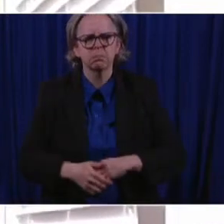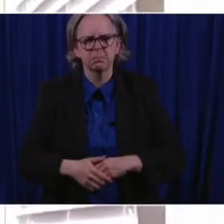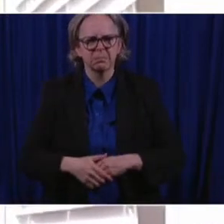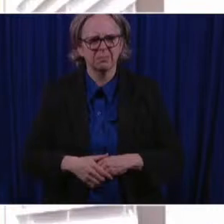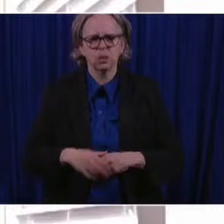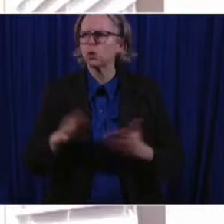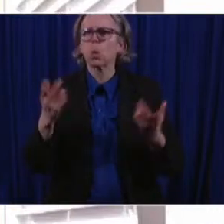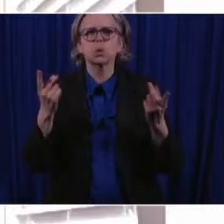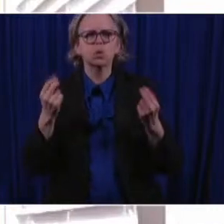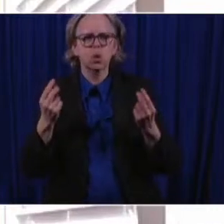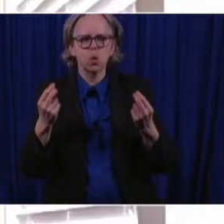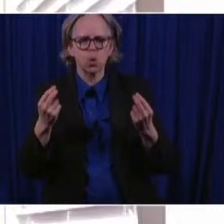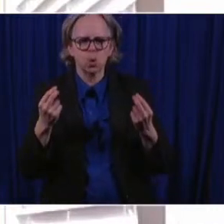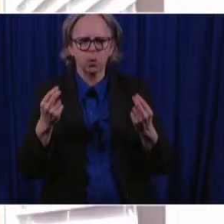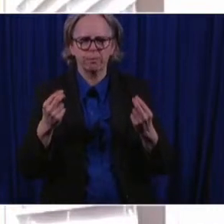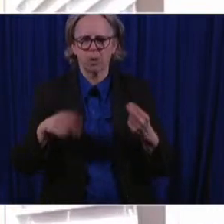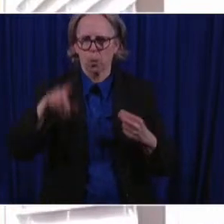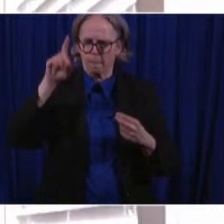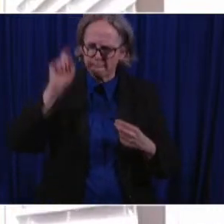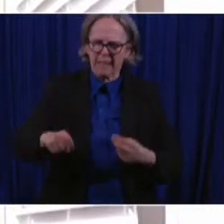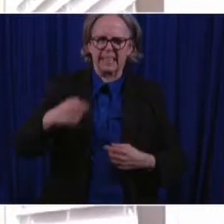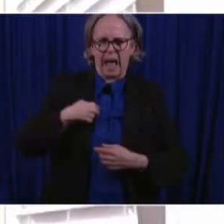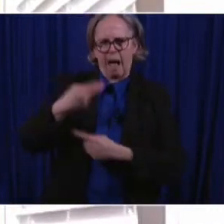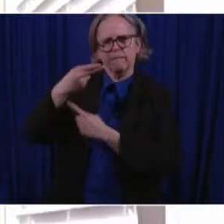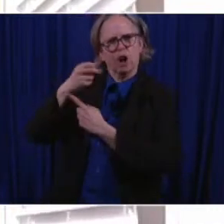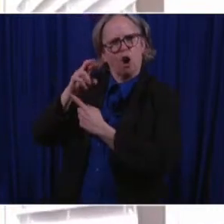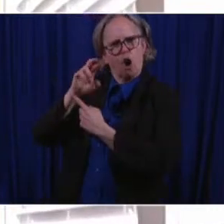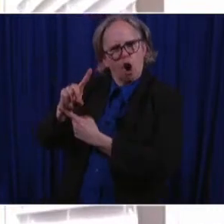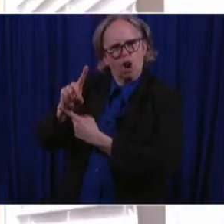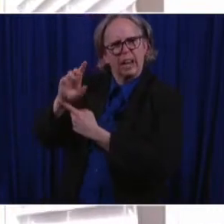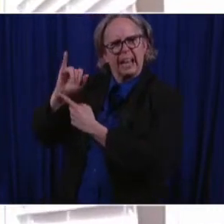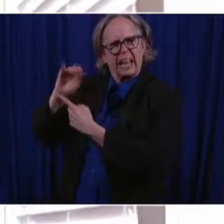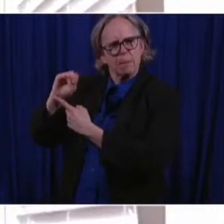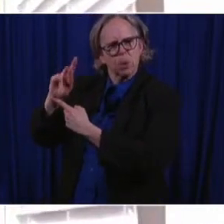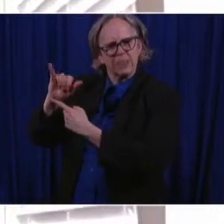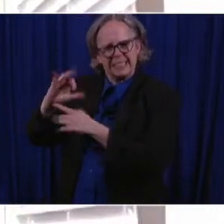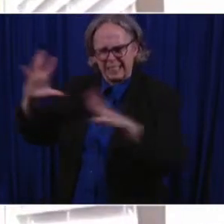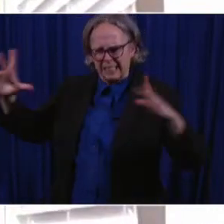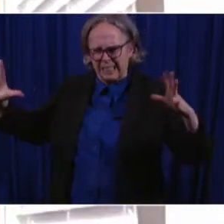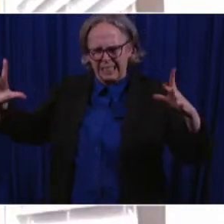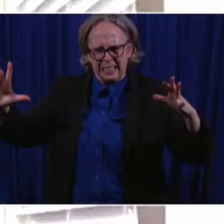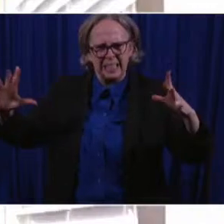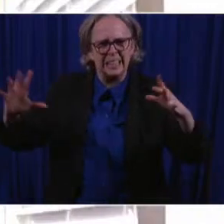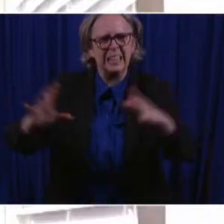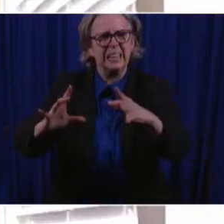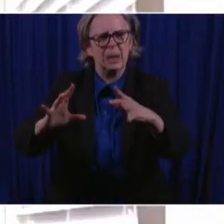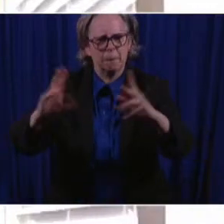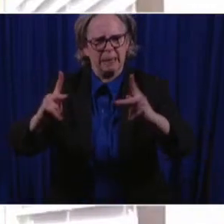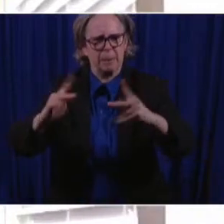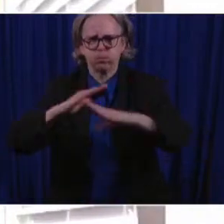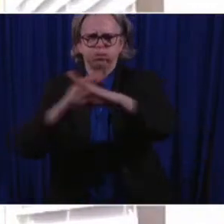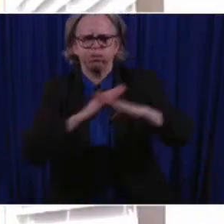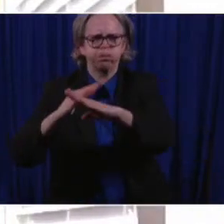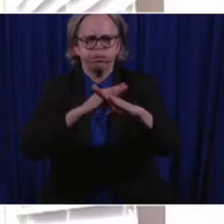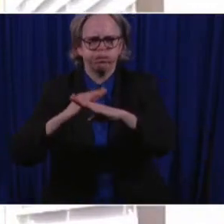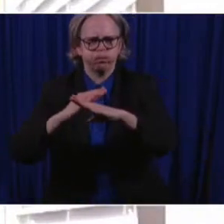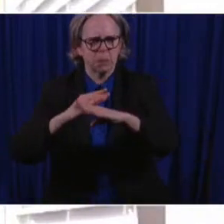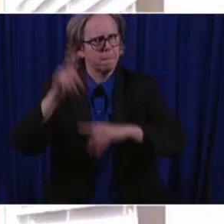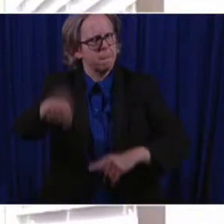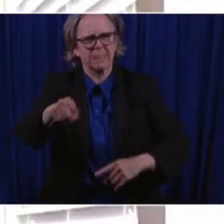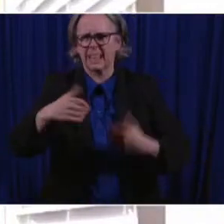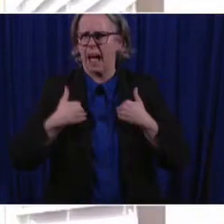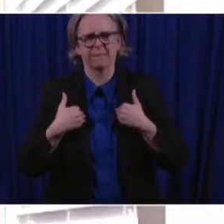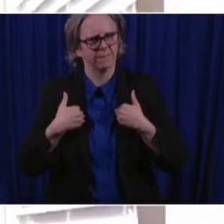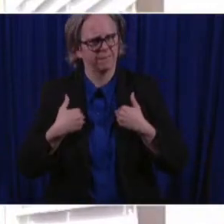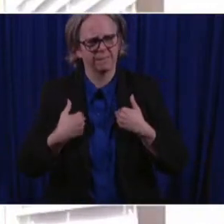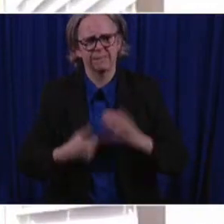I'd add is that as we think about the younger populations, while it is certainly true that this virus continues to